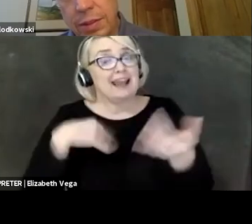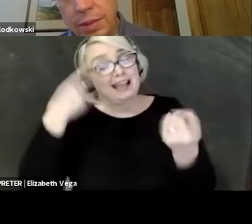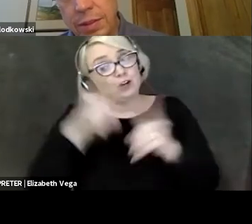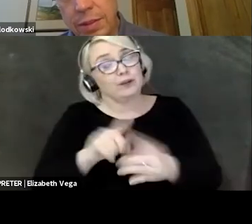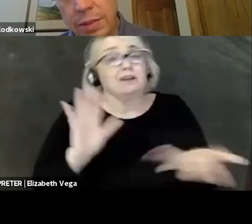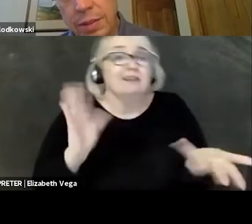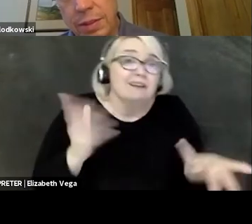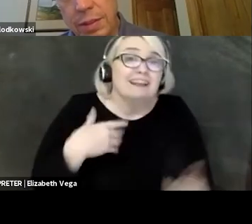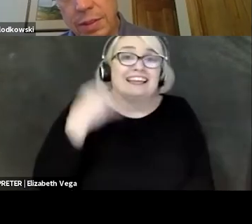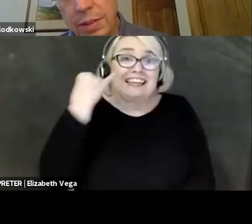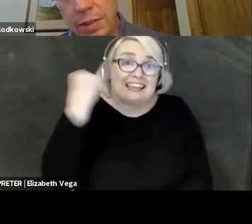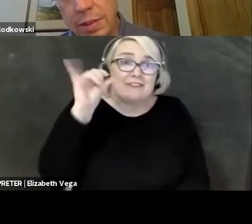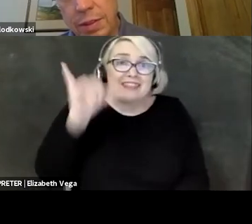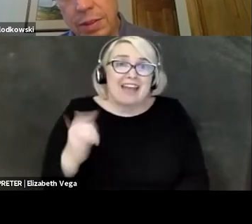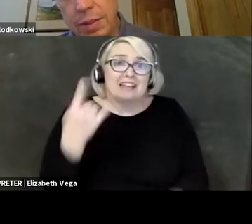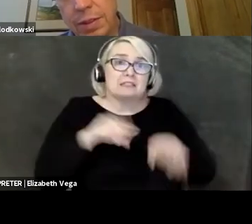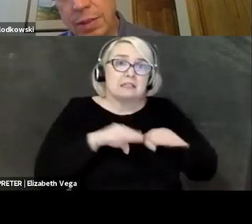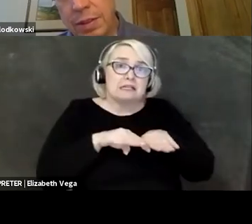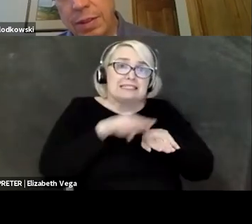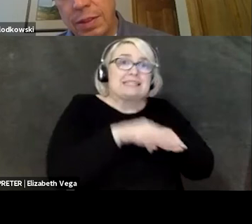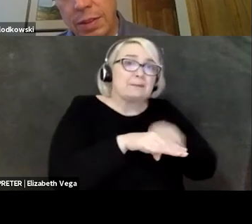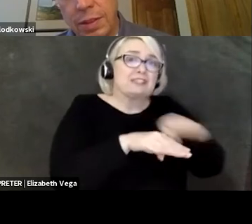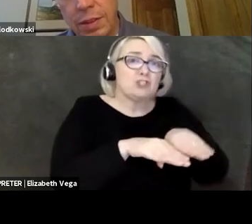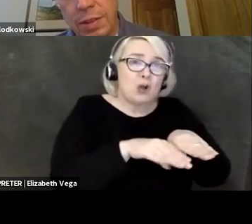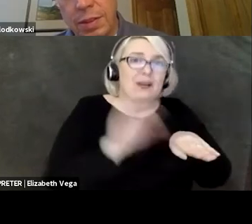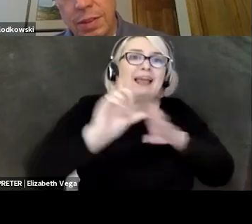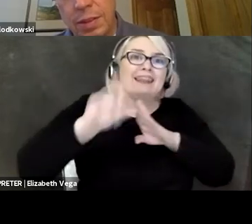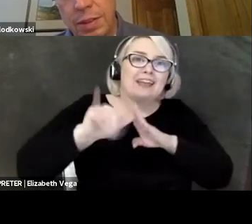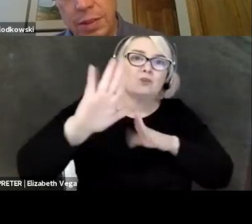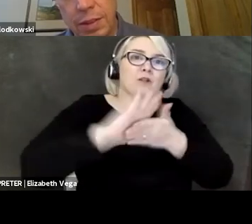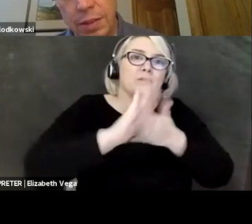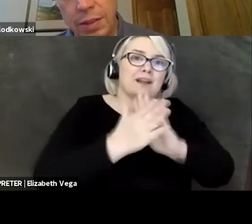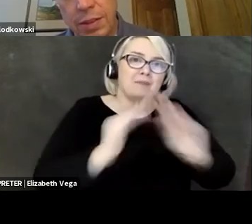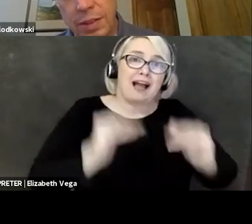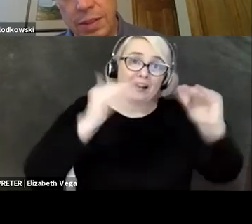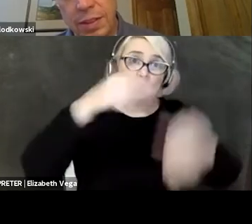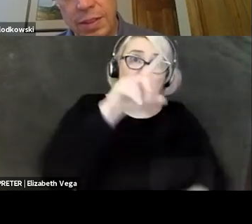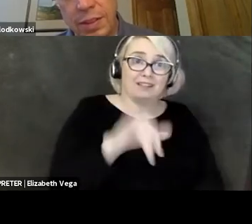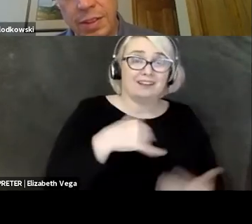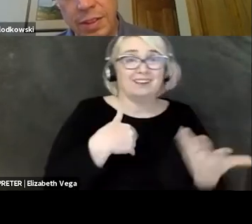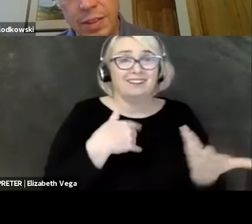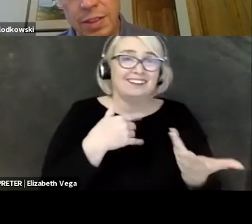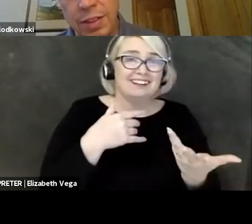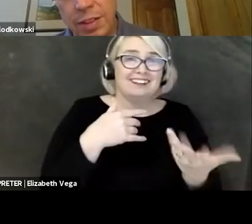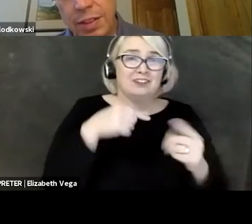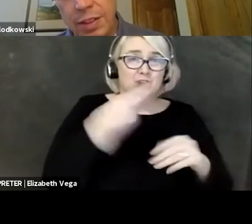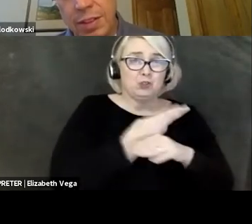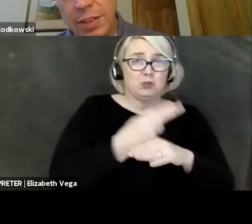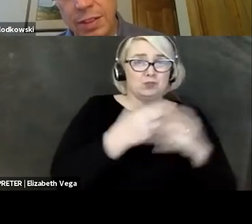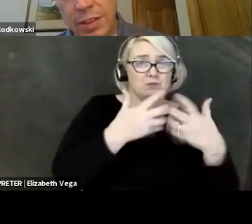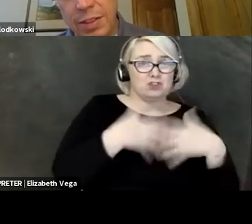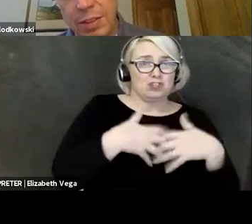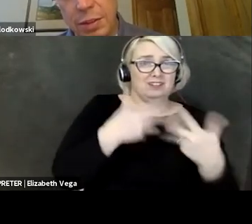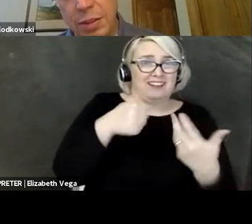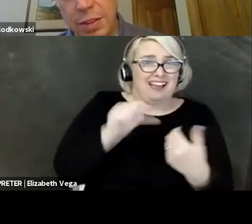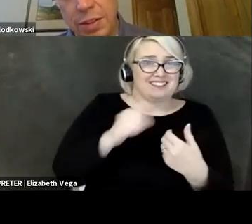a stepping stone to creating a higher quality product and you need to begin somewhere, you know, business is business.